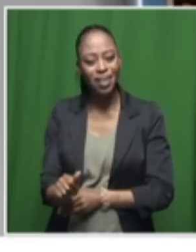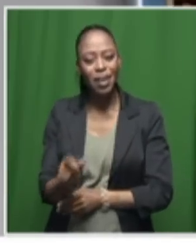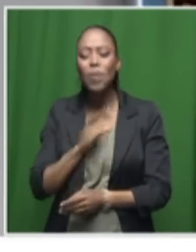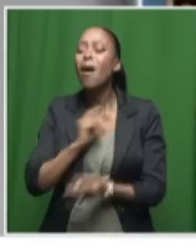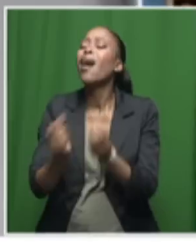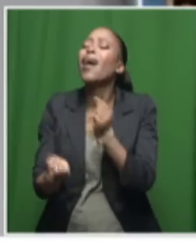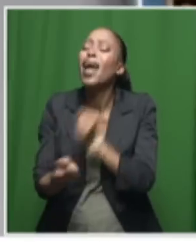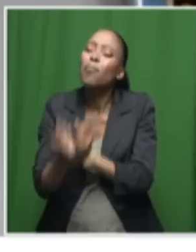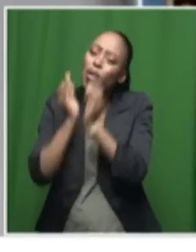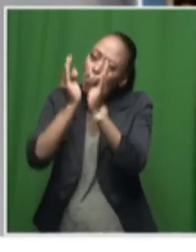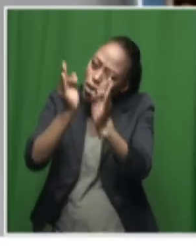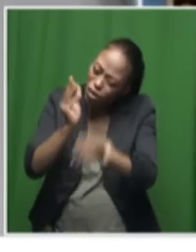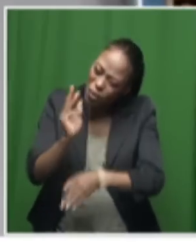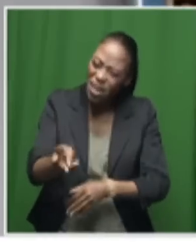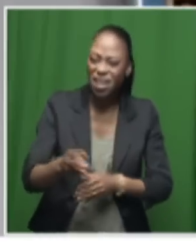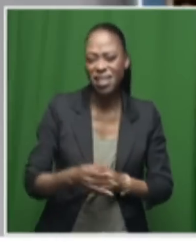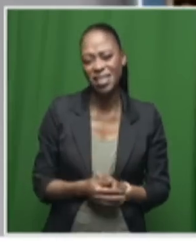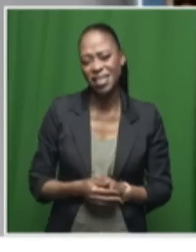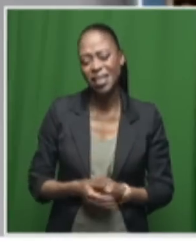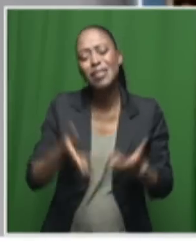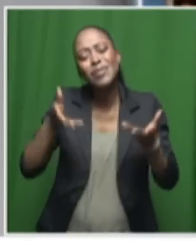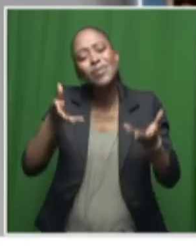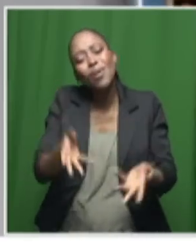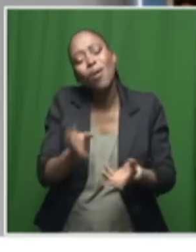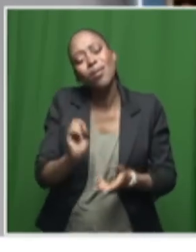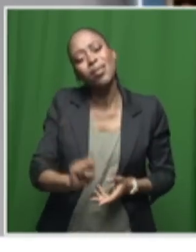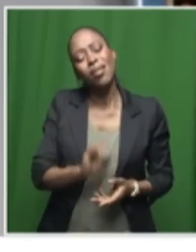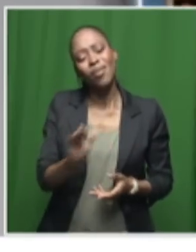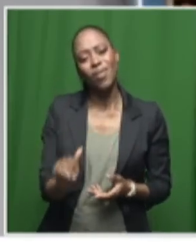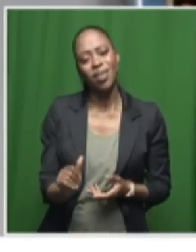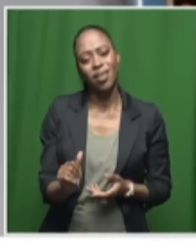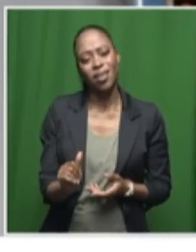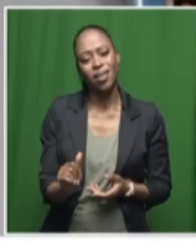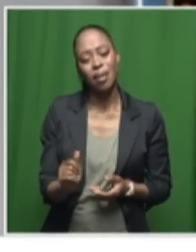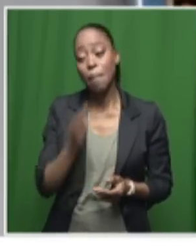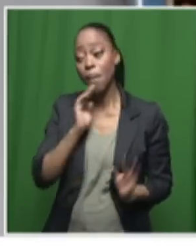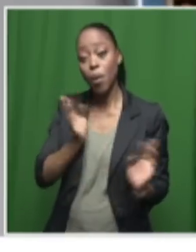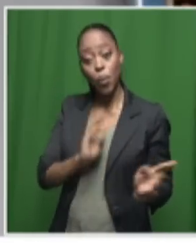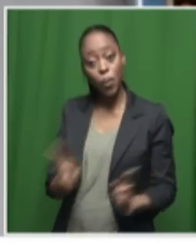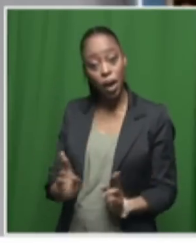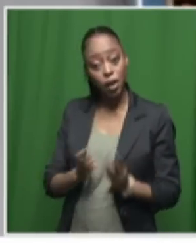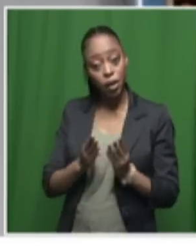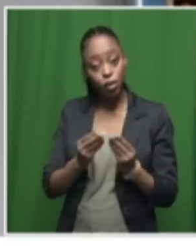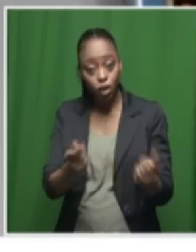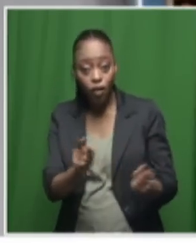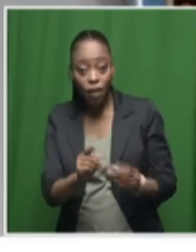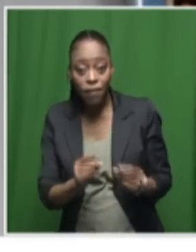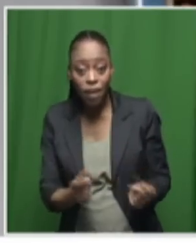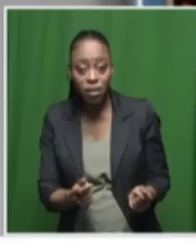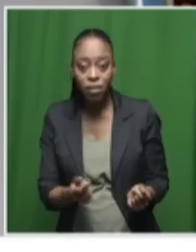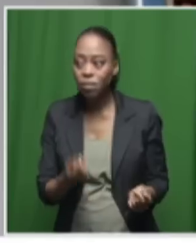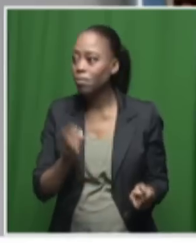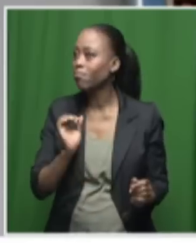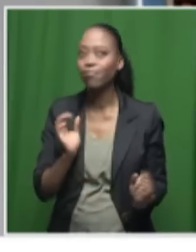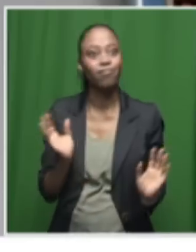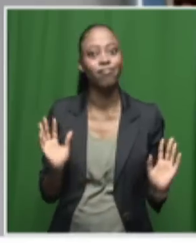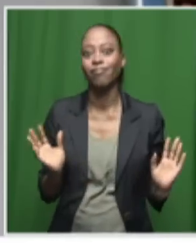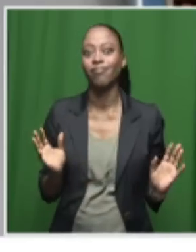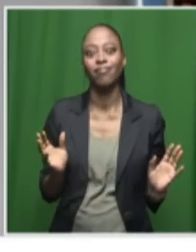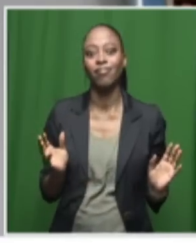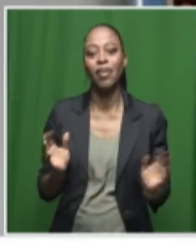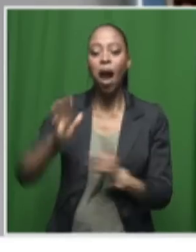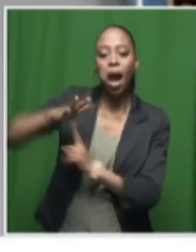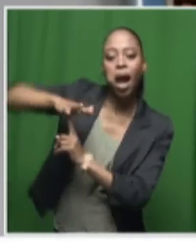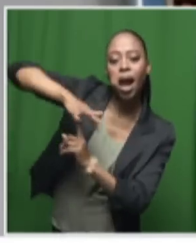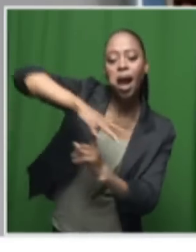new floods again, because that's the nature of South Africa. And are we prepared to handle that? And the answer is no. If you look at the number of